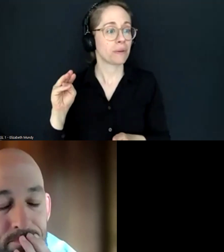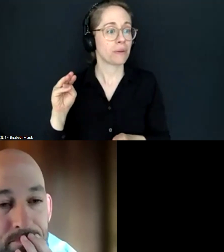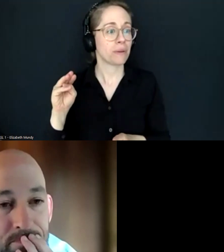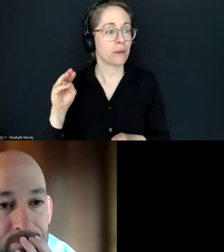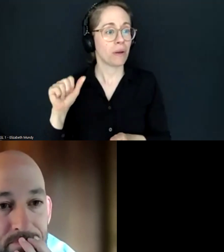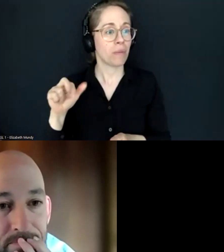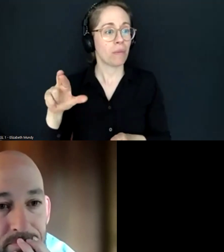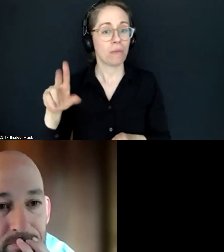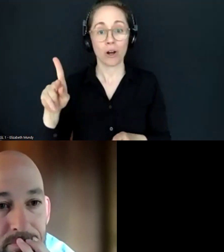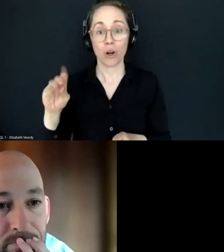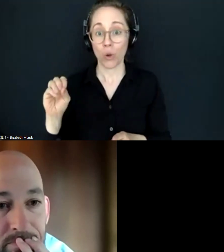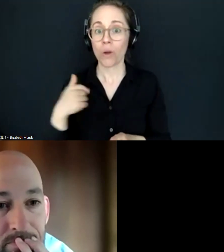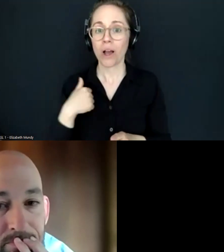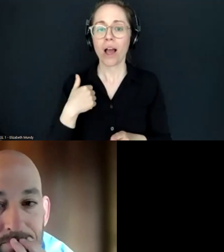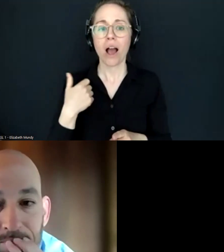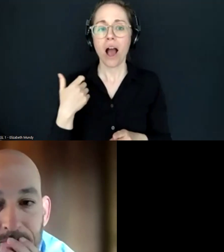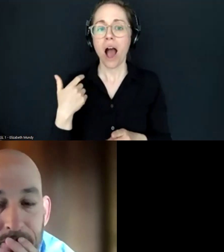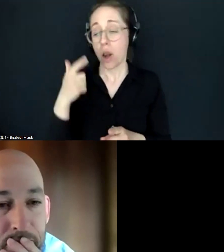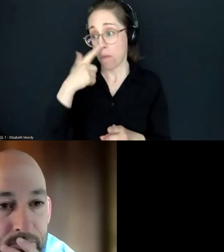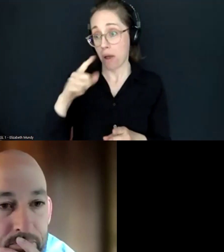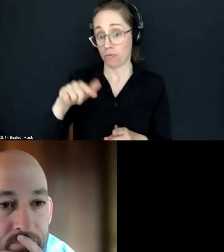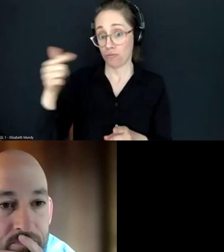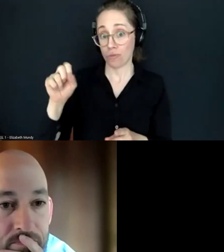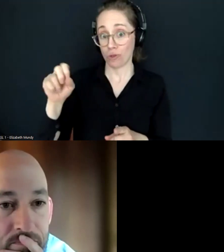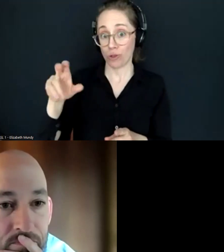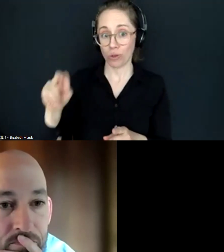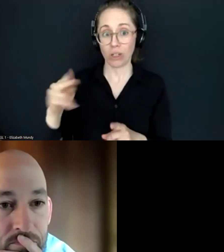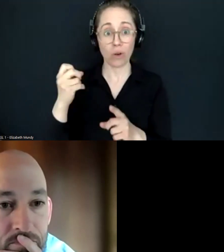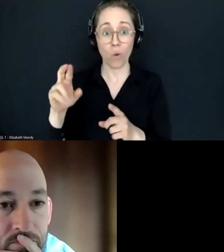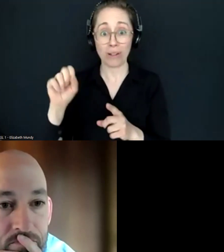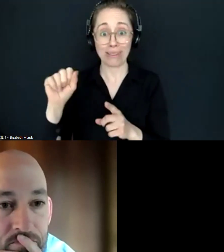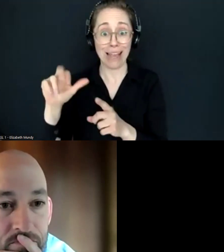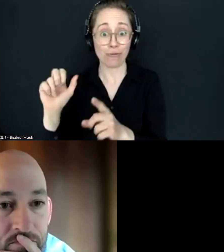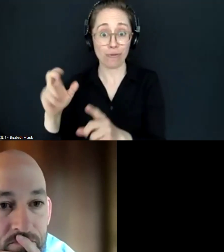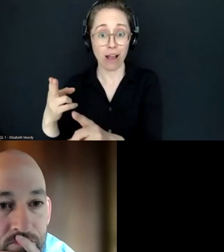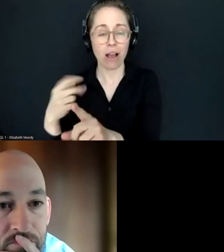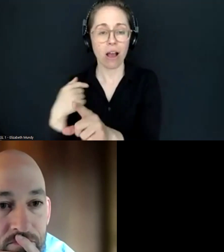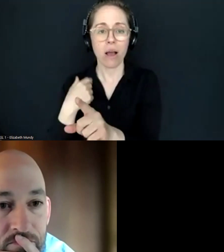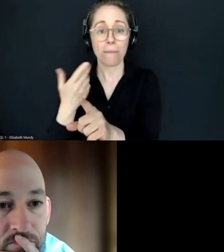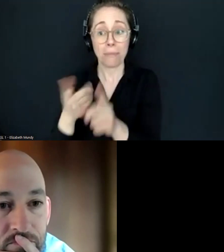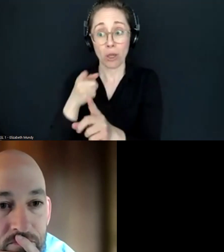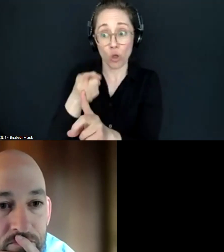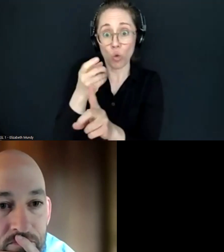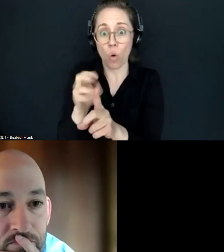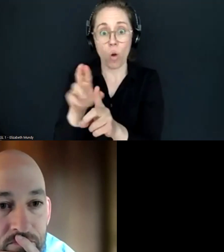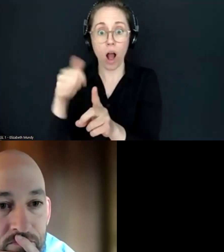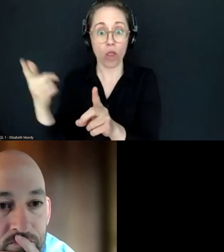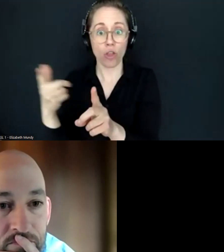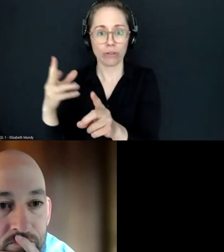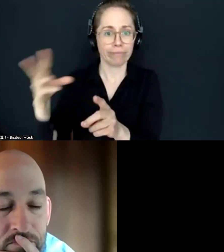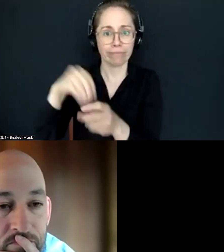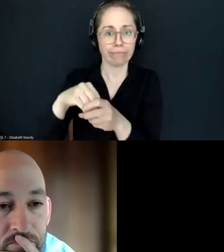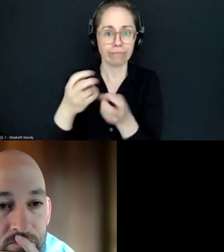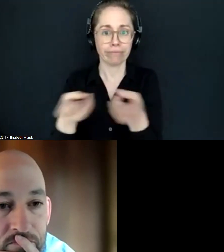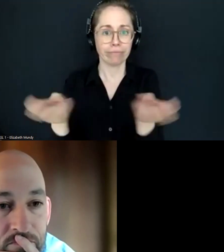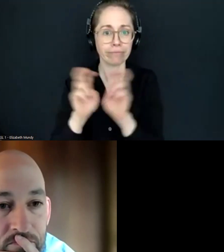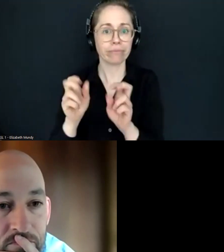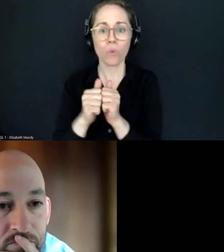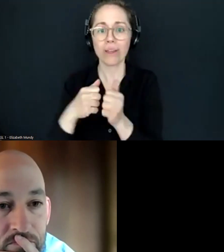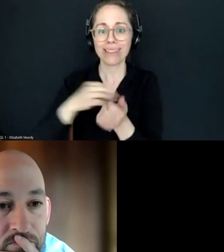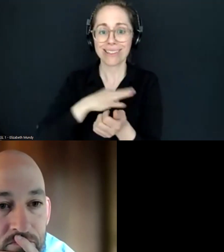like, and perhaps, Sarah, I don't mean to volunteer you, but if perhaps you or others can get in with staff and just really dig into like,